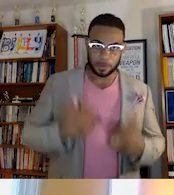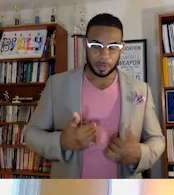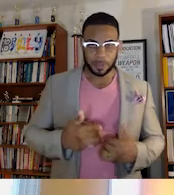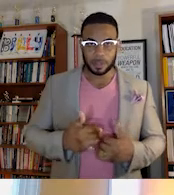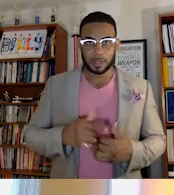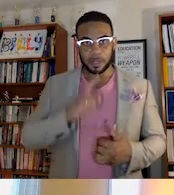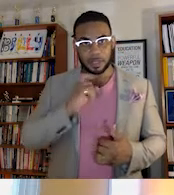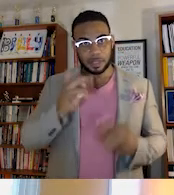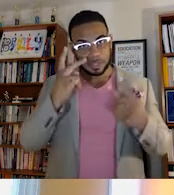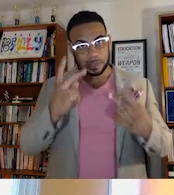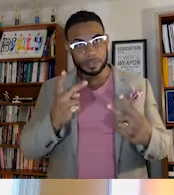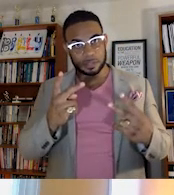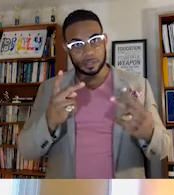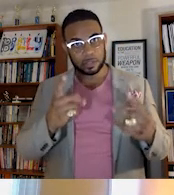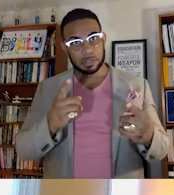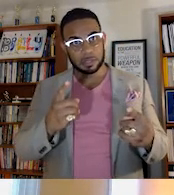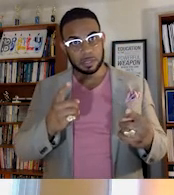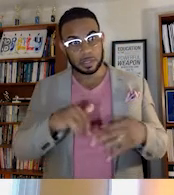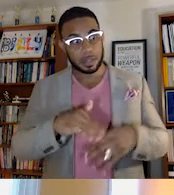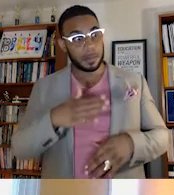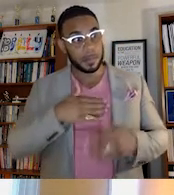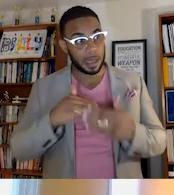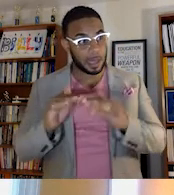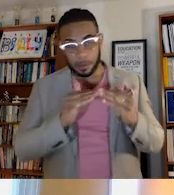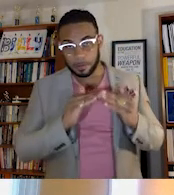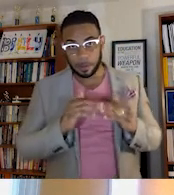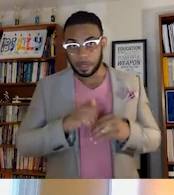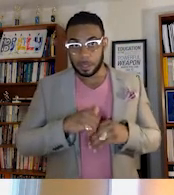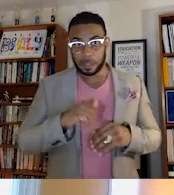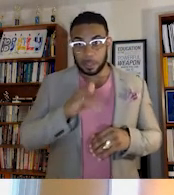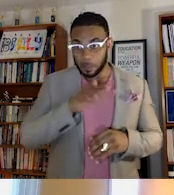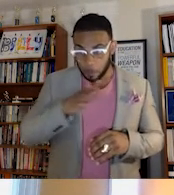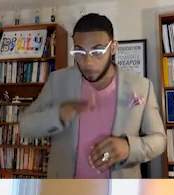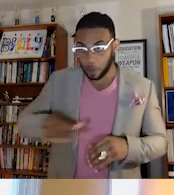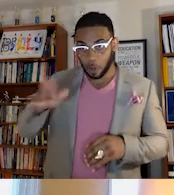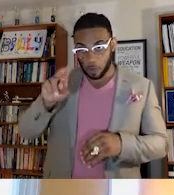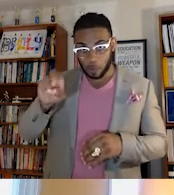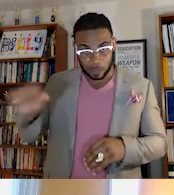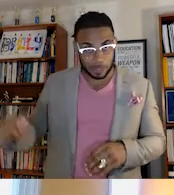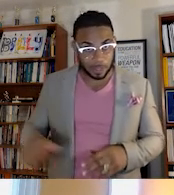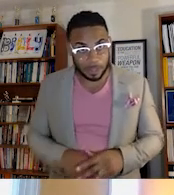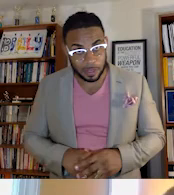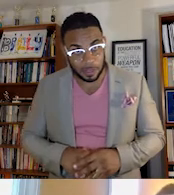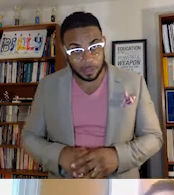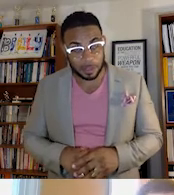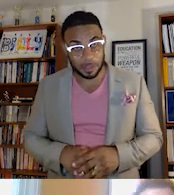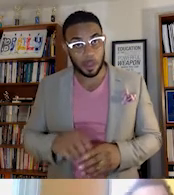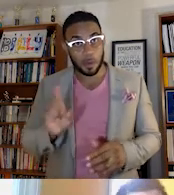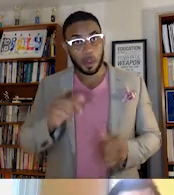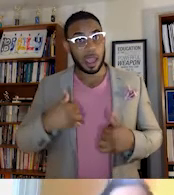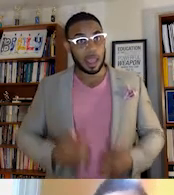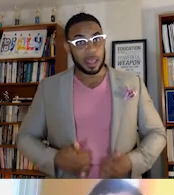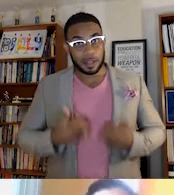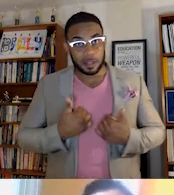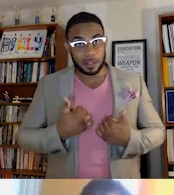me is to see in my neighborhood in suburbia, USA, where I live, right outside